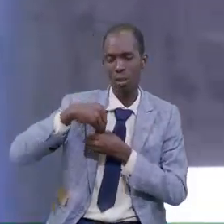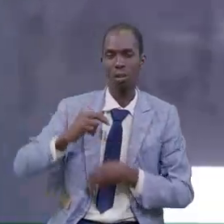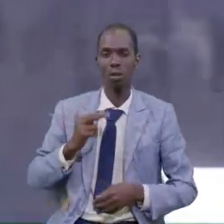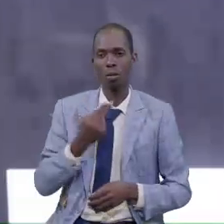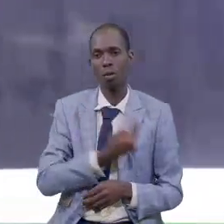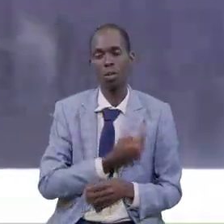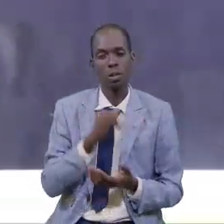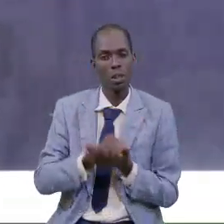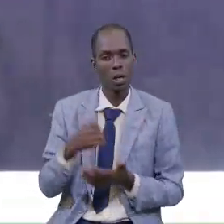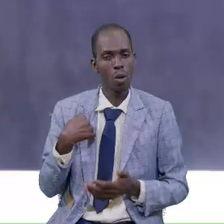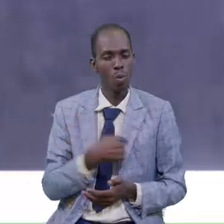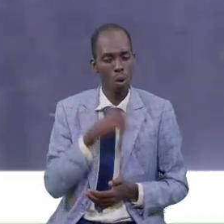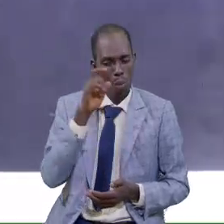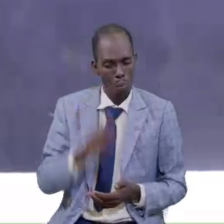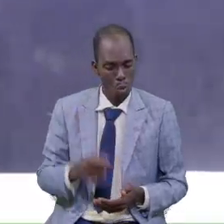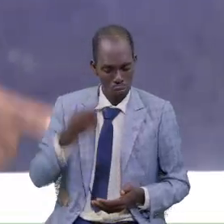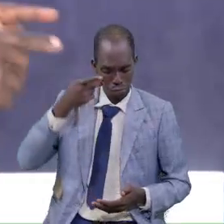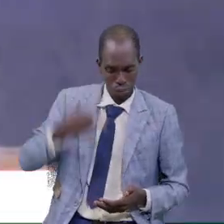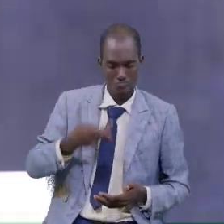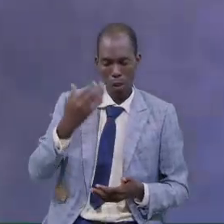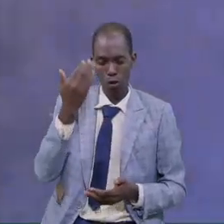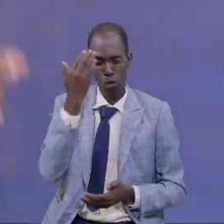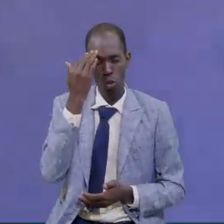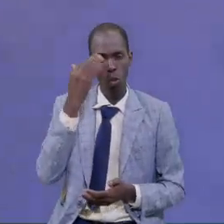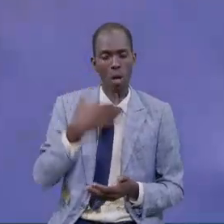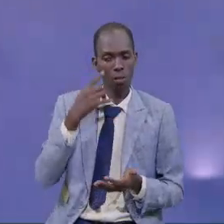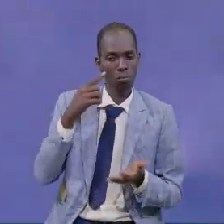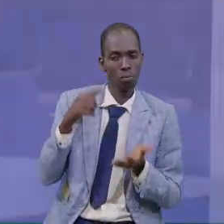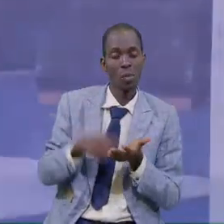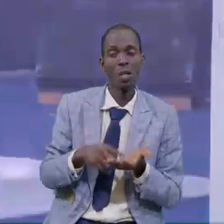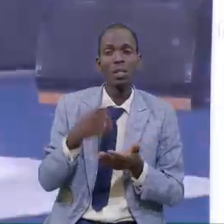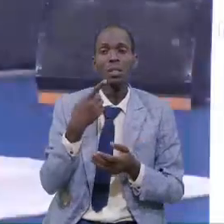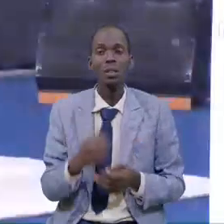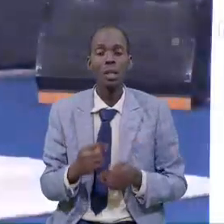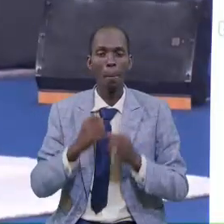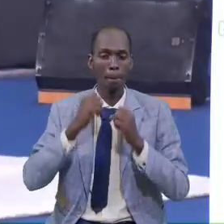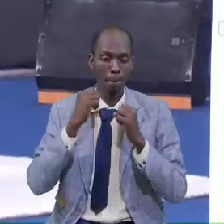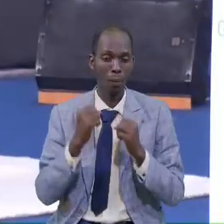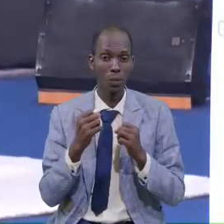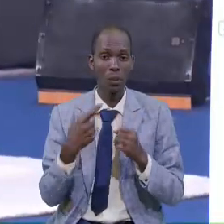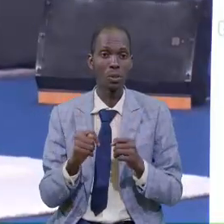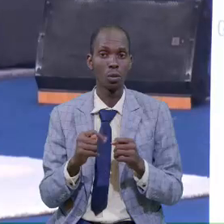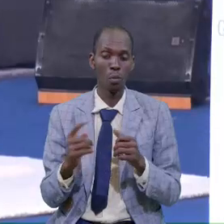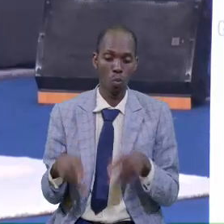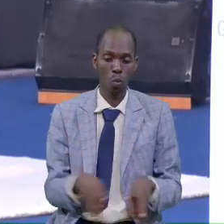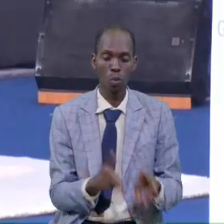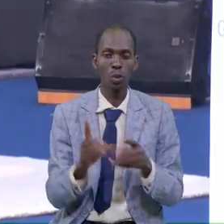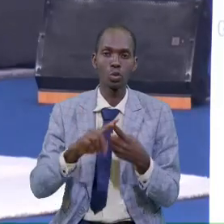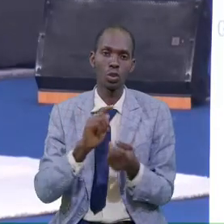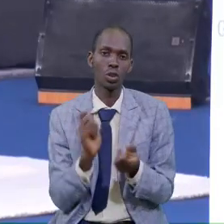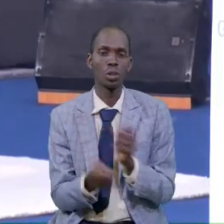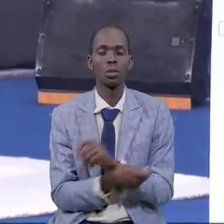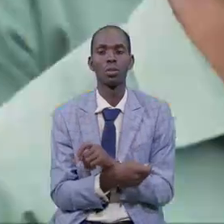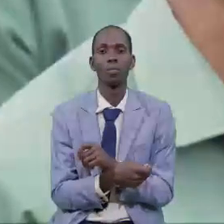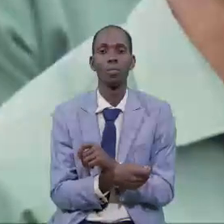the world in us that has to change first. The world in you will